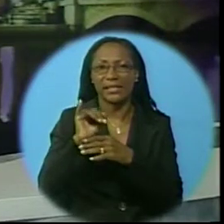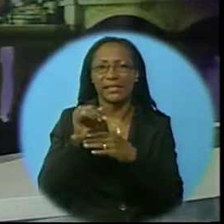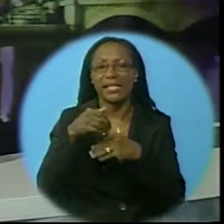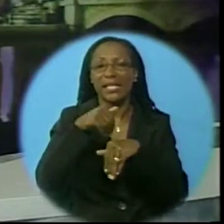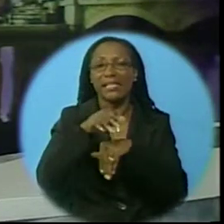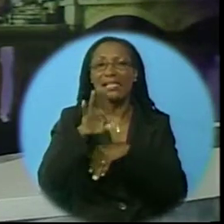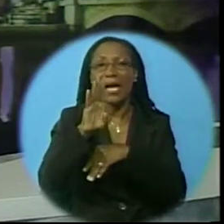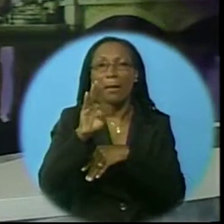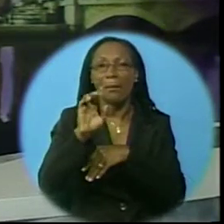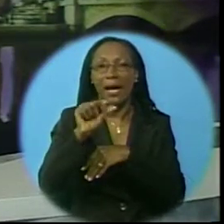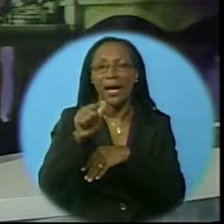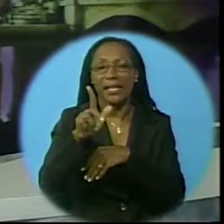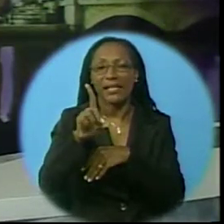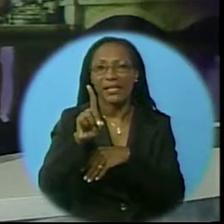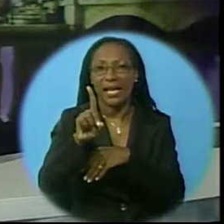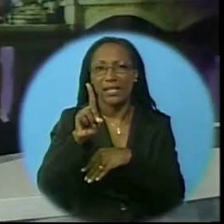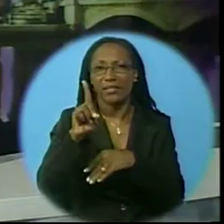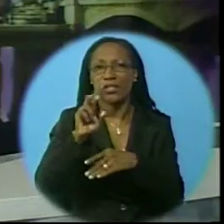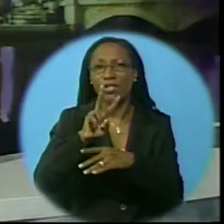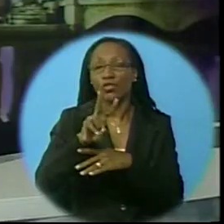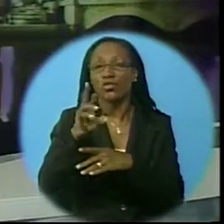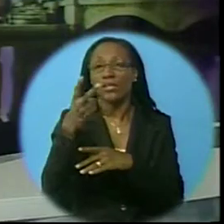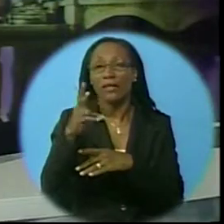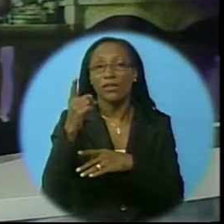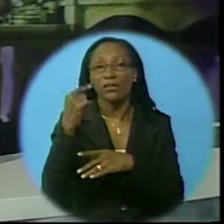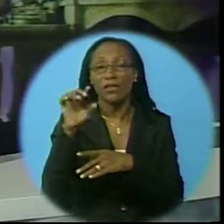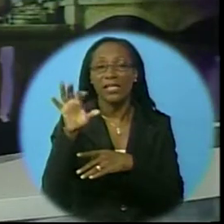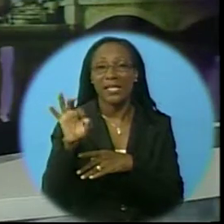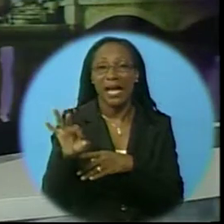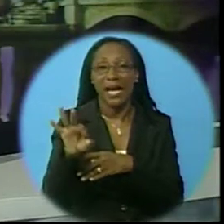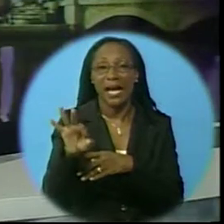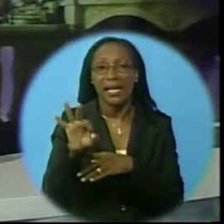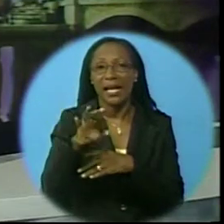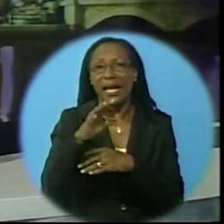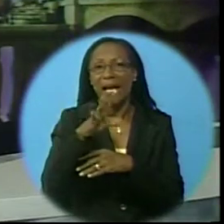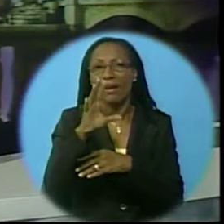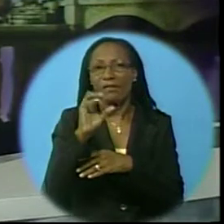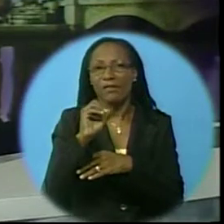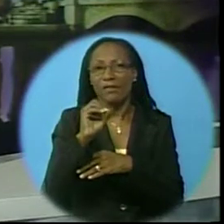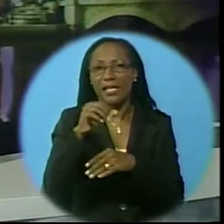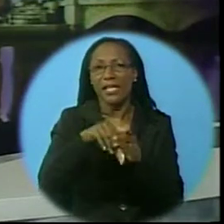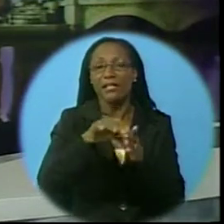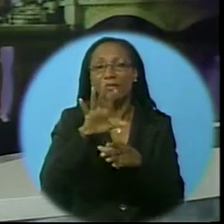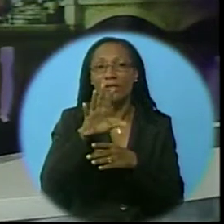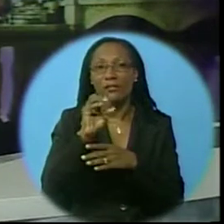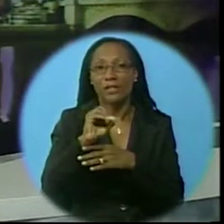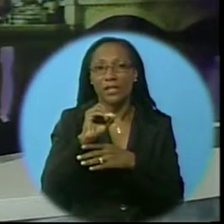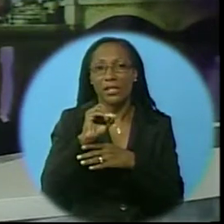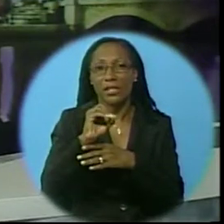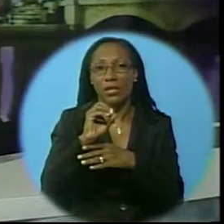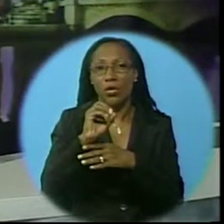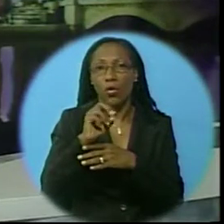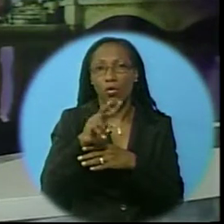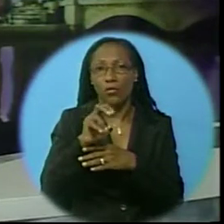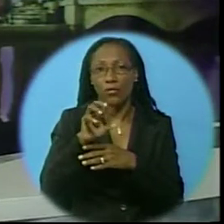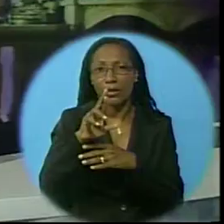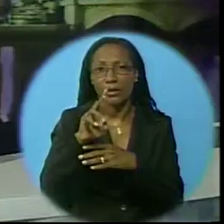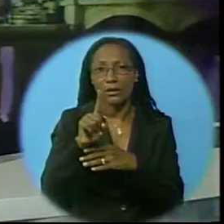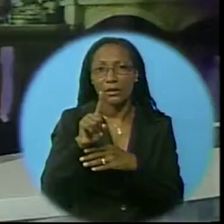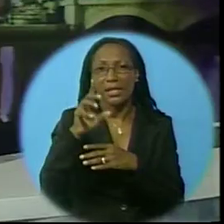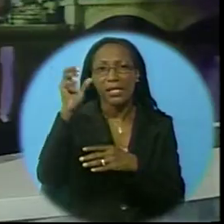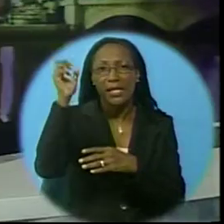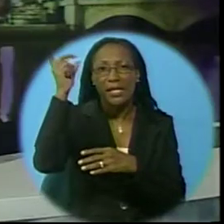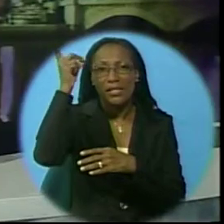for 9 in their 50 overs. Anmol Haq smashed 109. Skipper Dwayne Bravo took 4 for